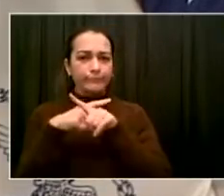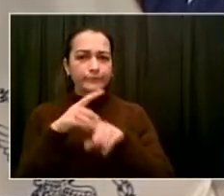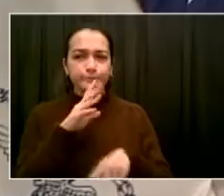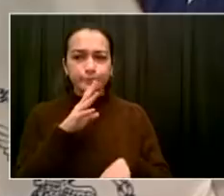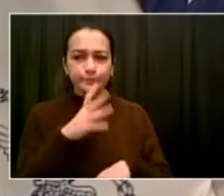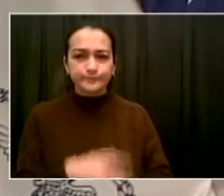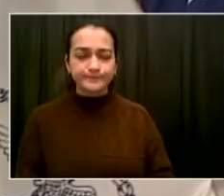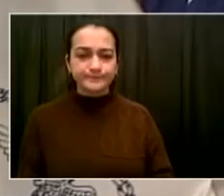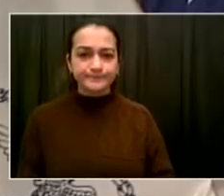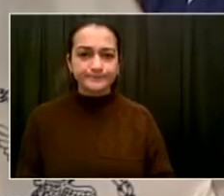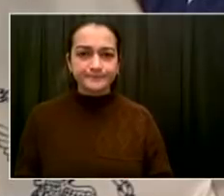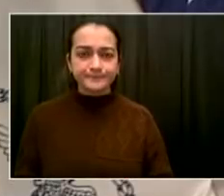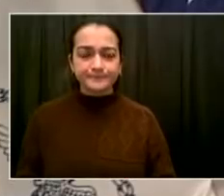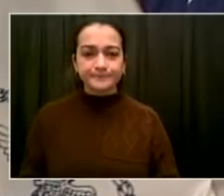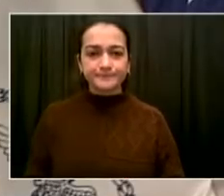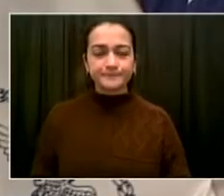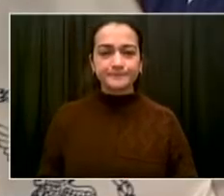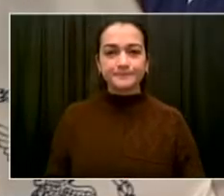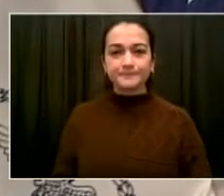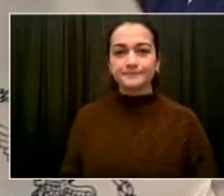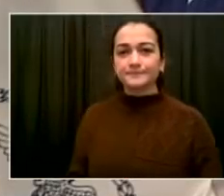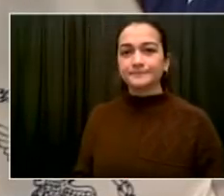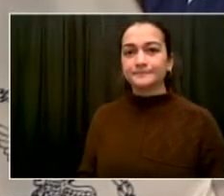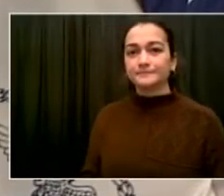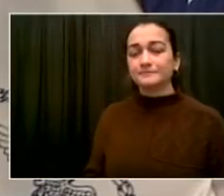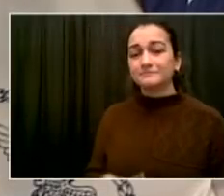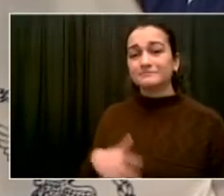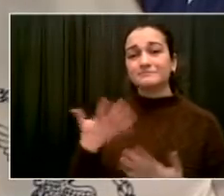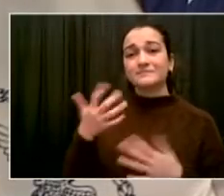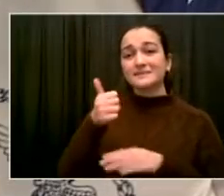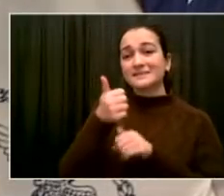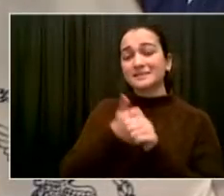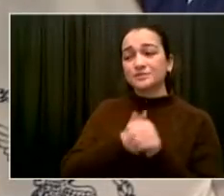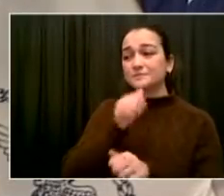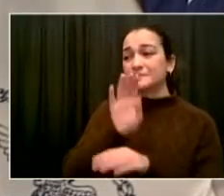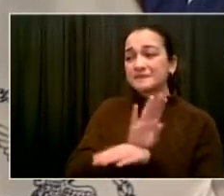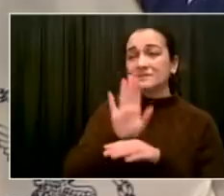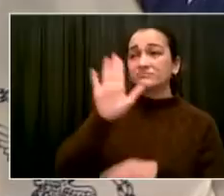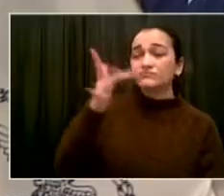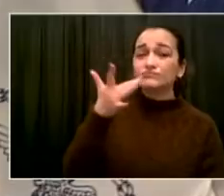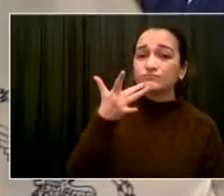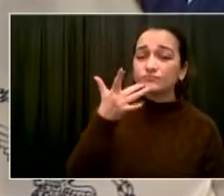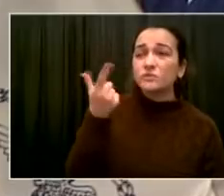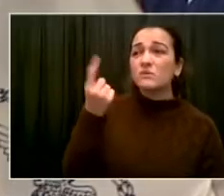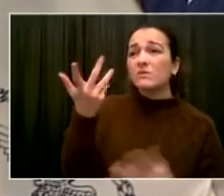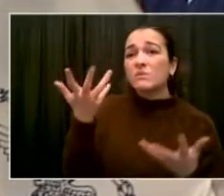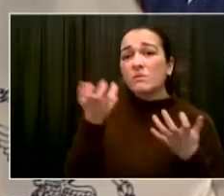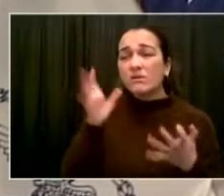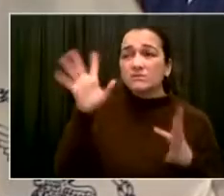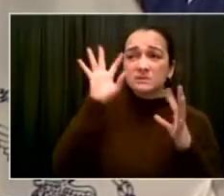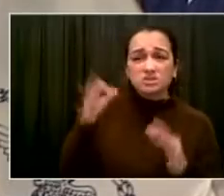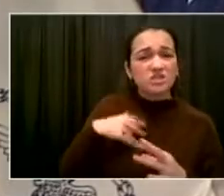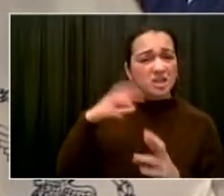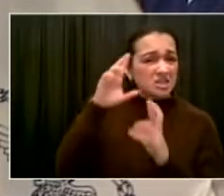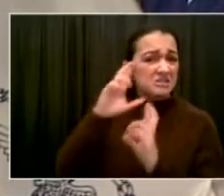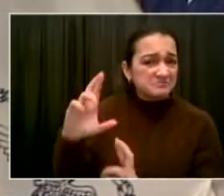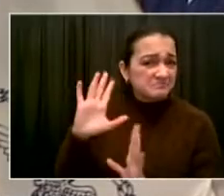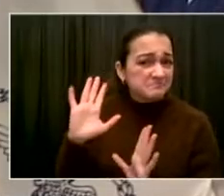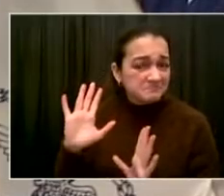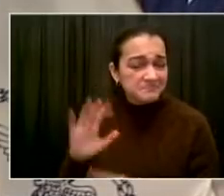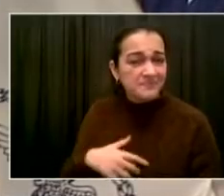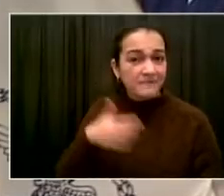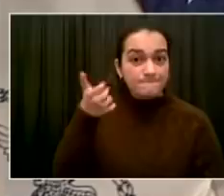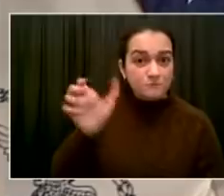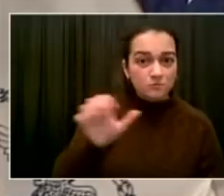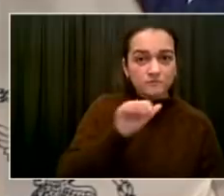business's own choice. Some believe that it is absolutely crucial to be in person. Some have